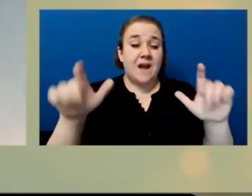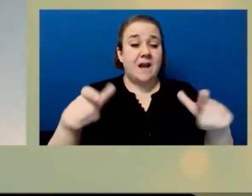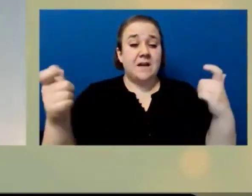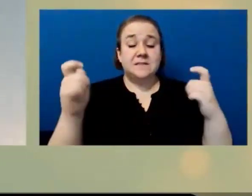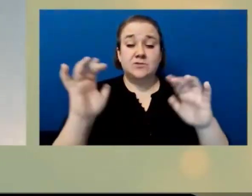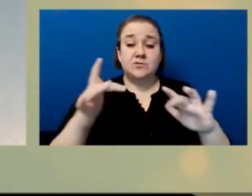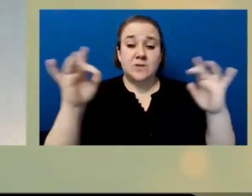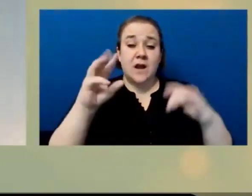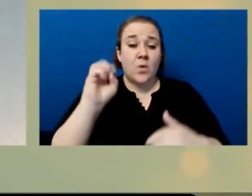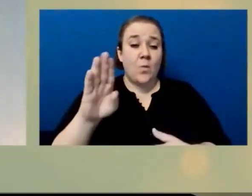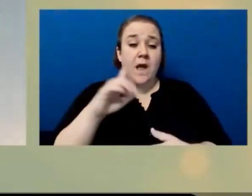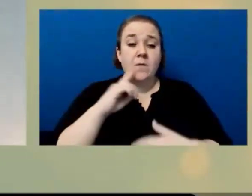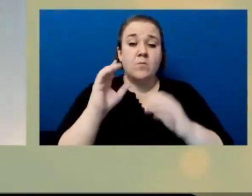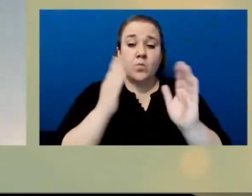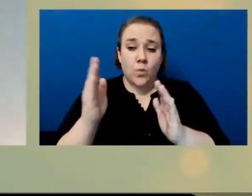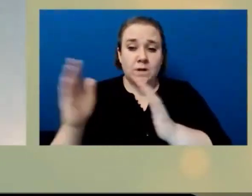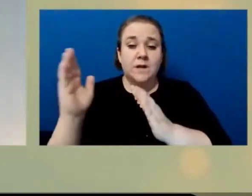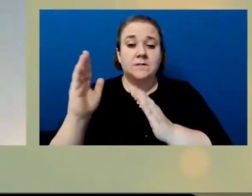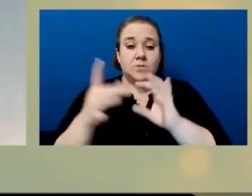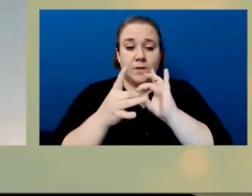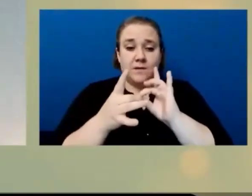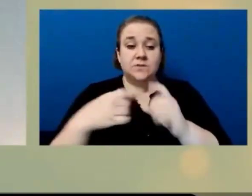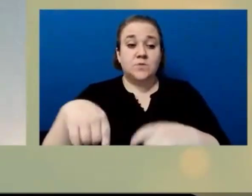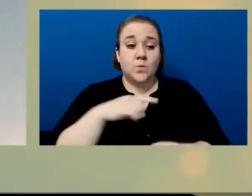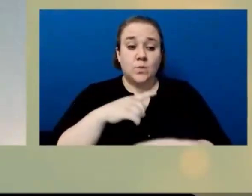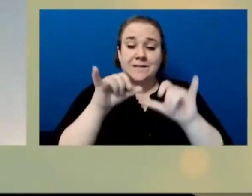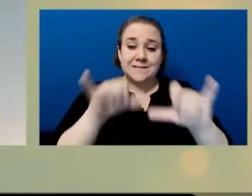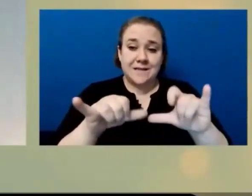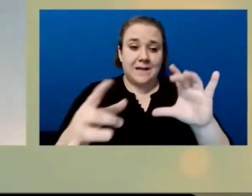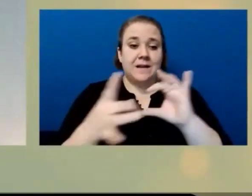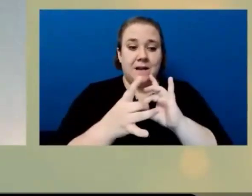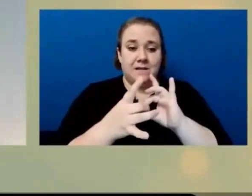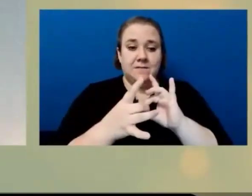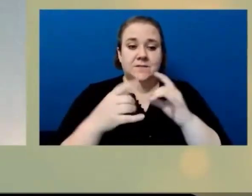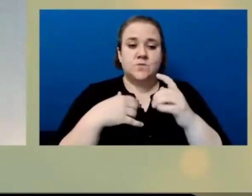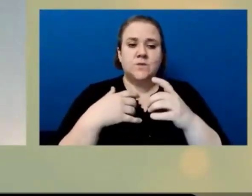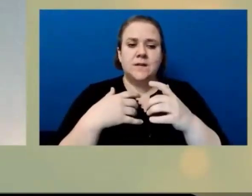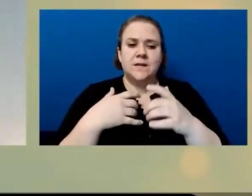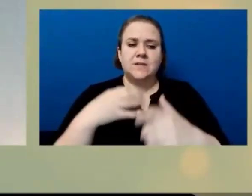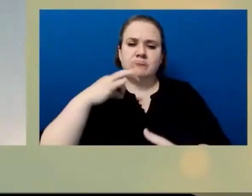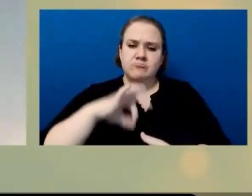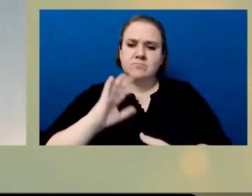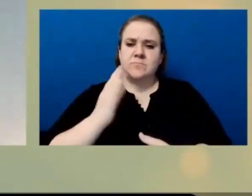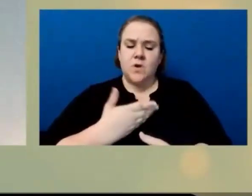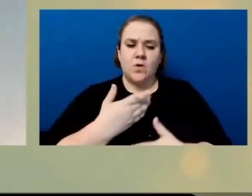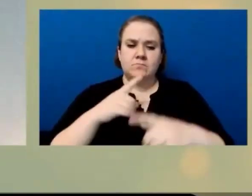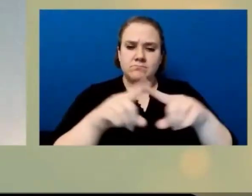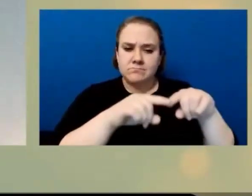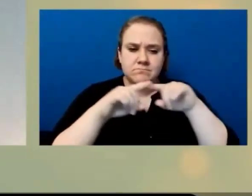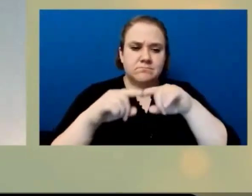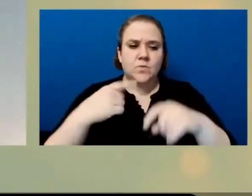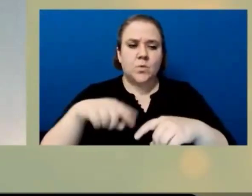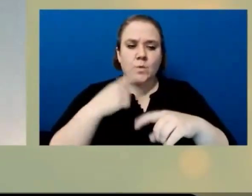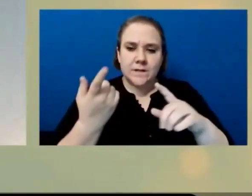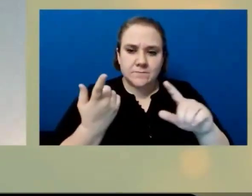tear. And yes, we are heartbroken together. And there we find our